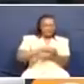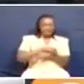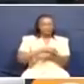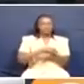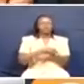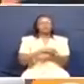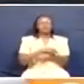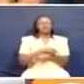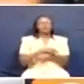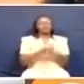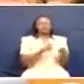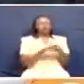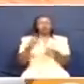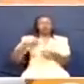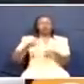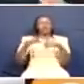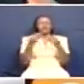and we served a